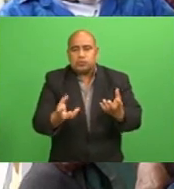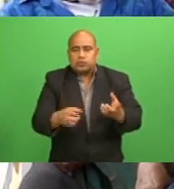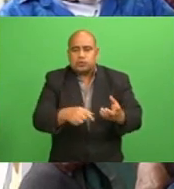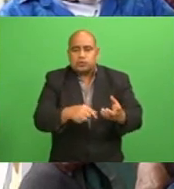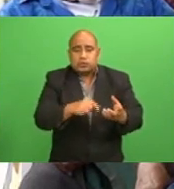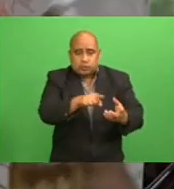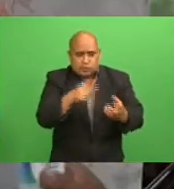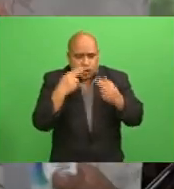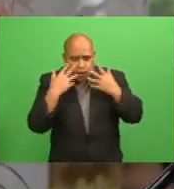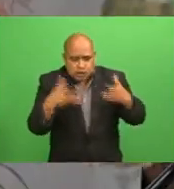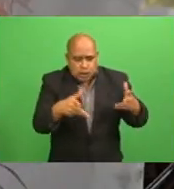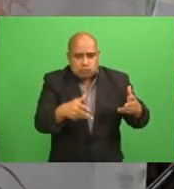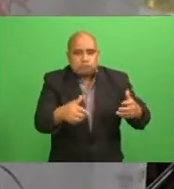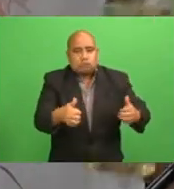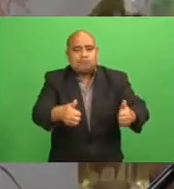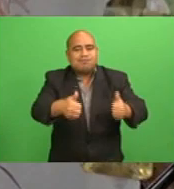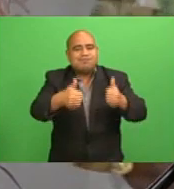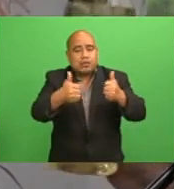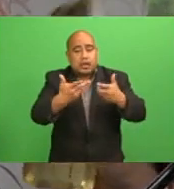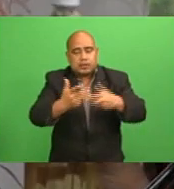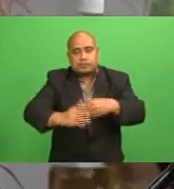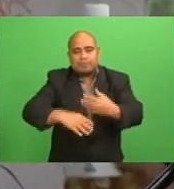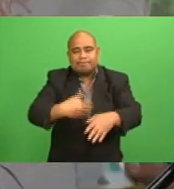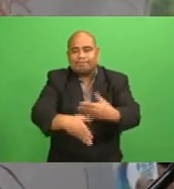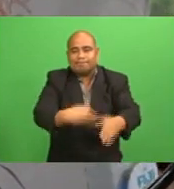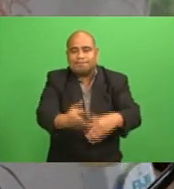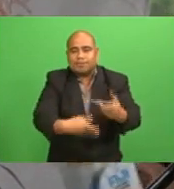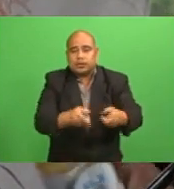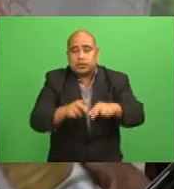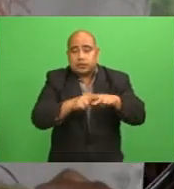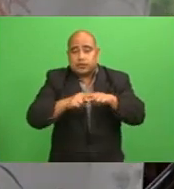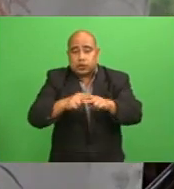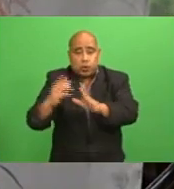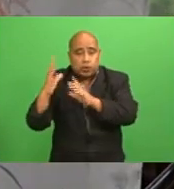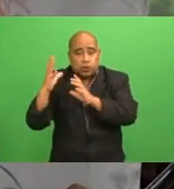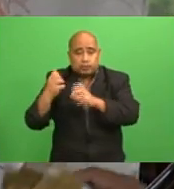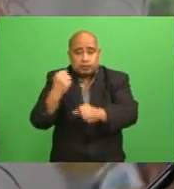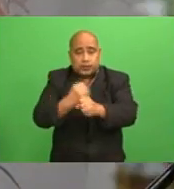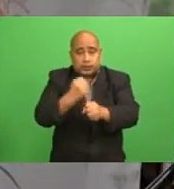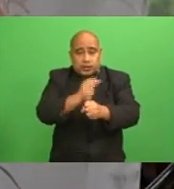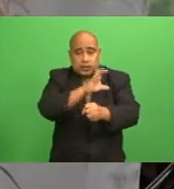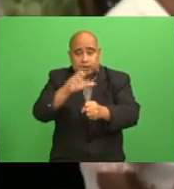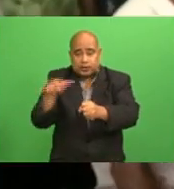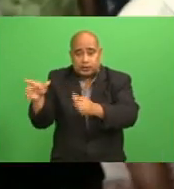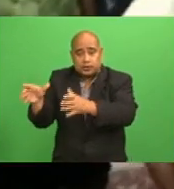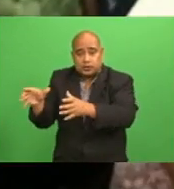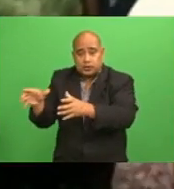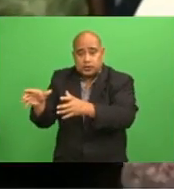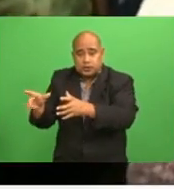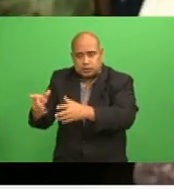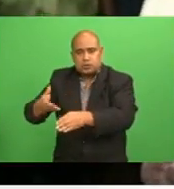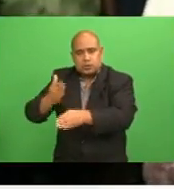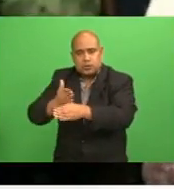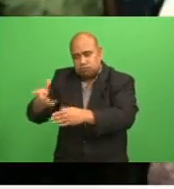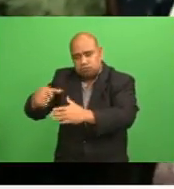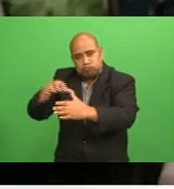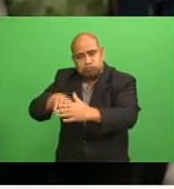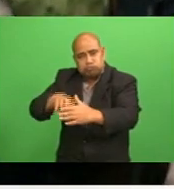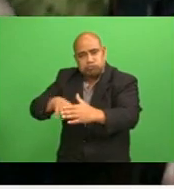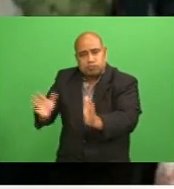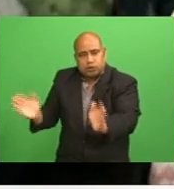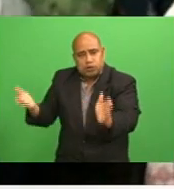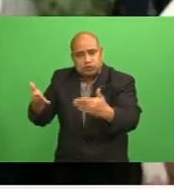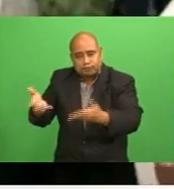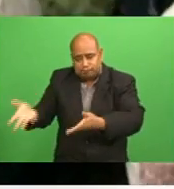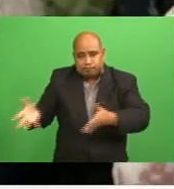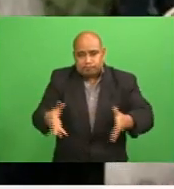processed by Fiji Coconut Millers that will go right into the pots. Prime Minister Warengen Bainimarama